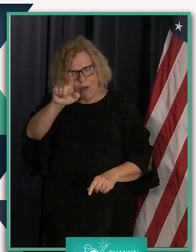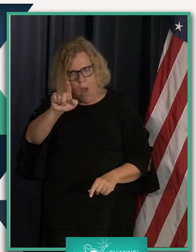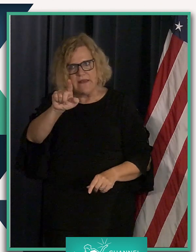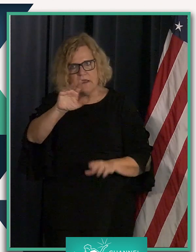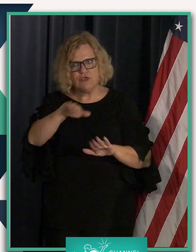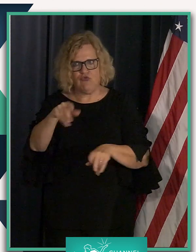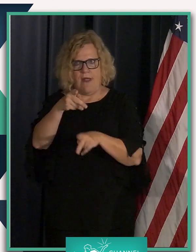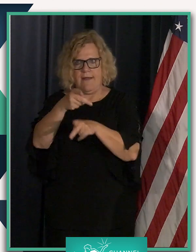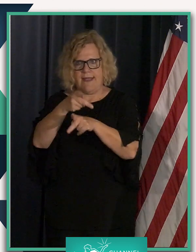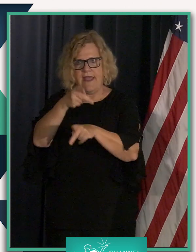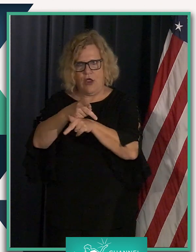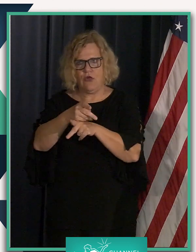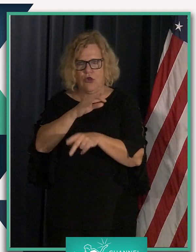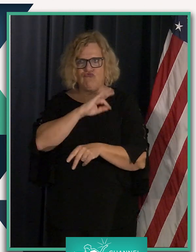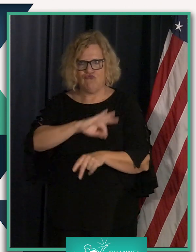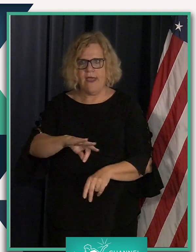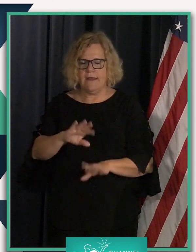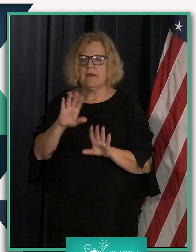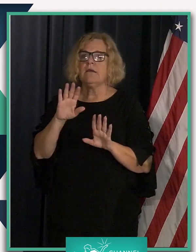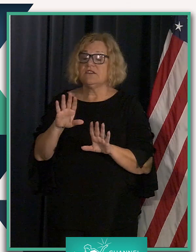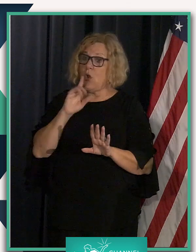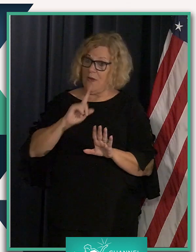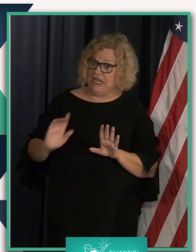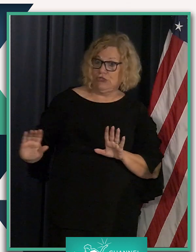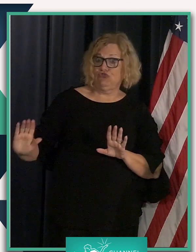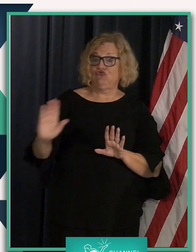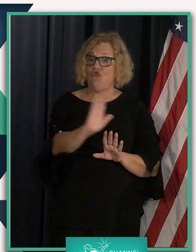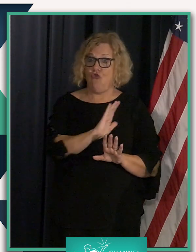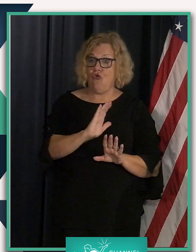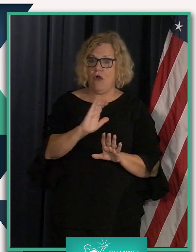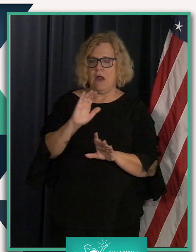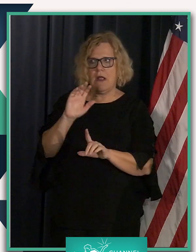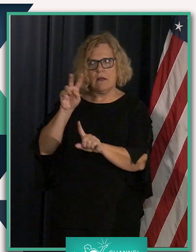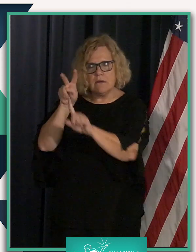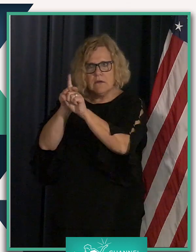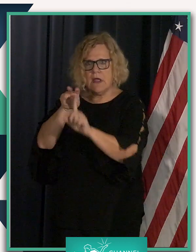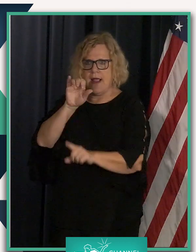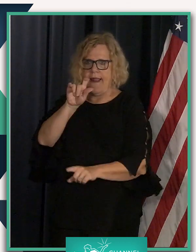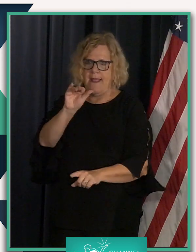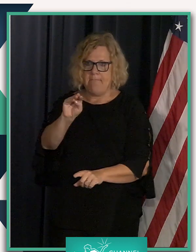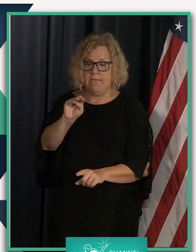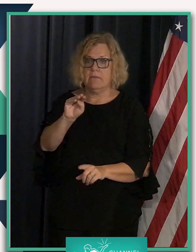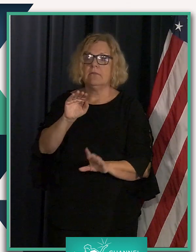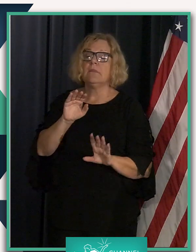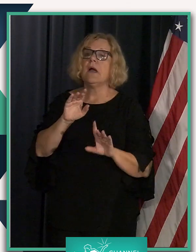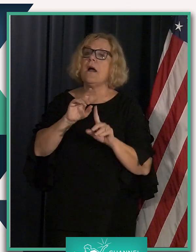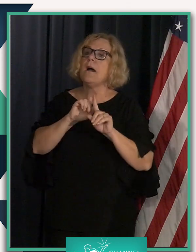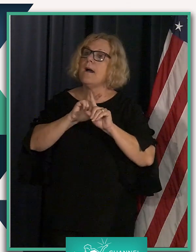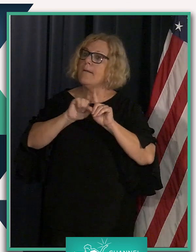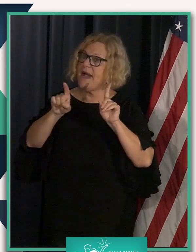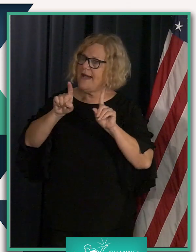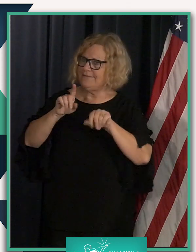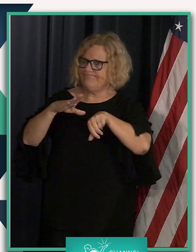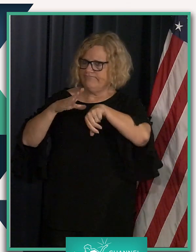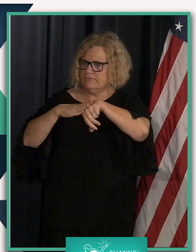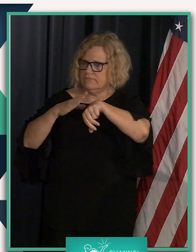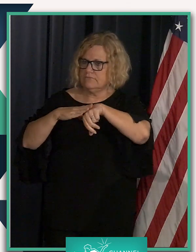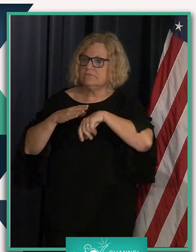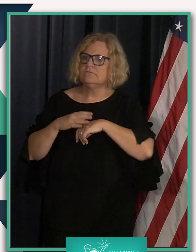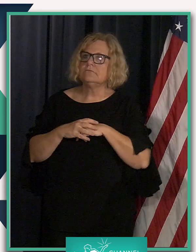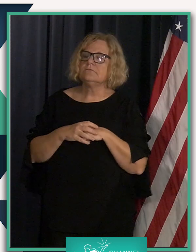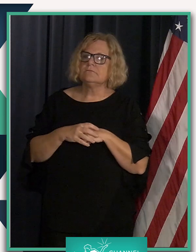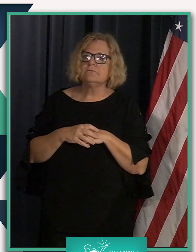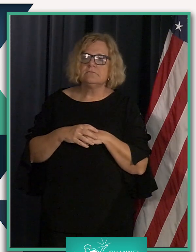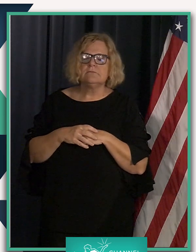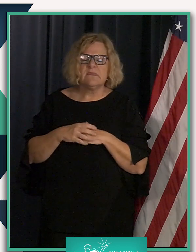care credit. So it's your claim, but